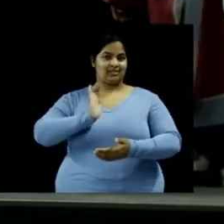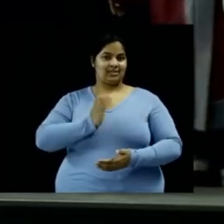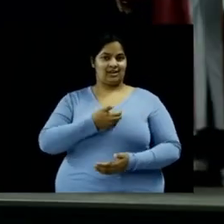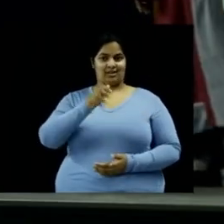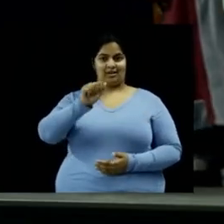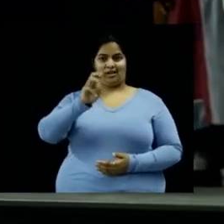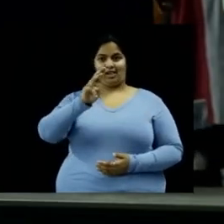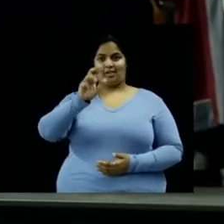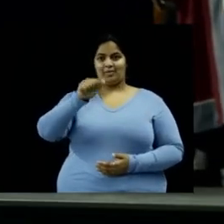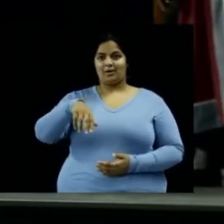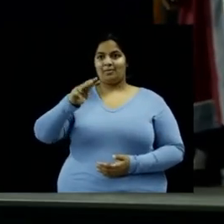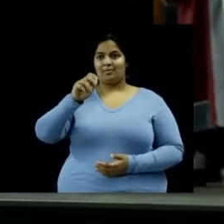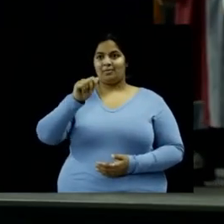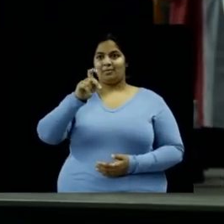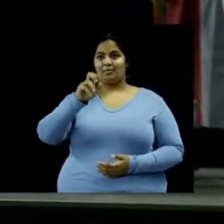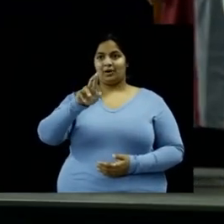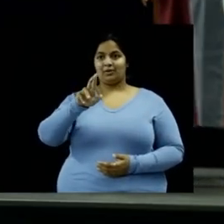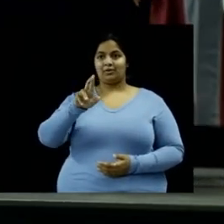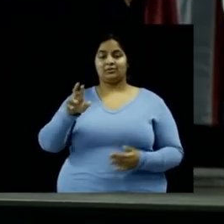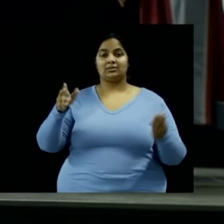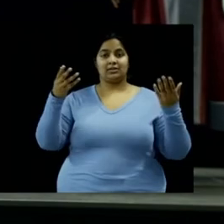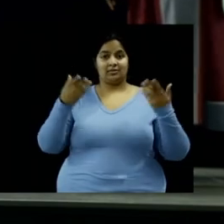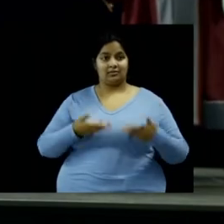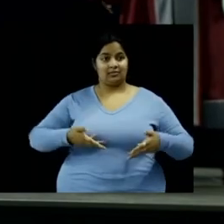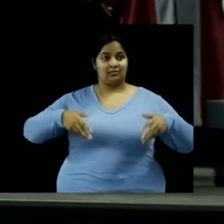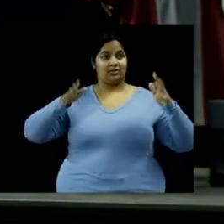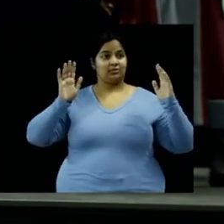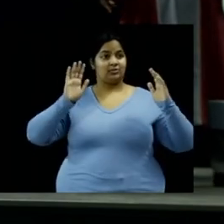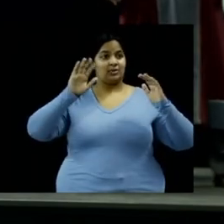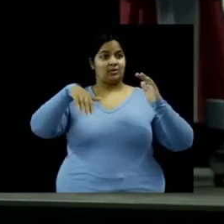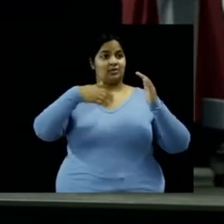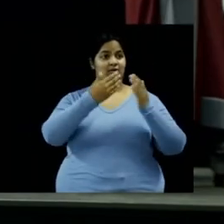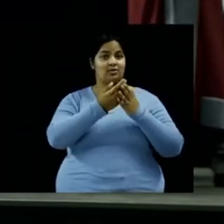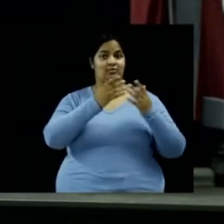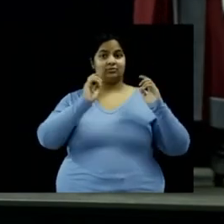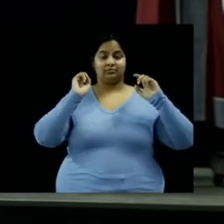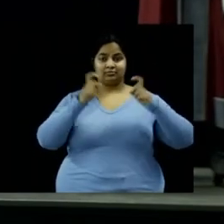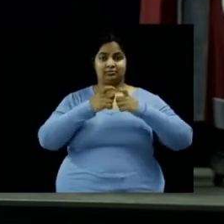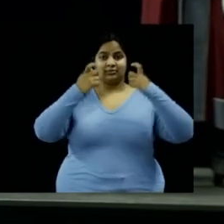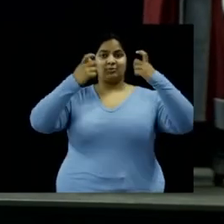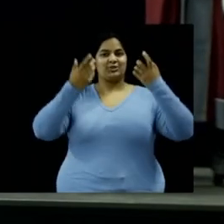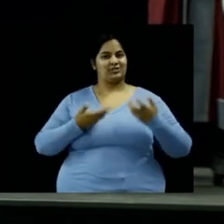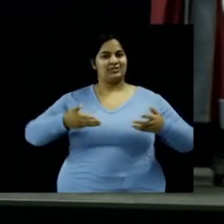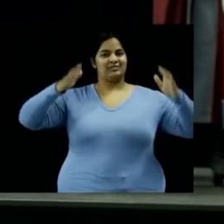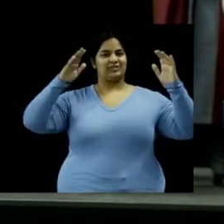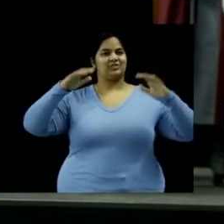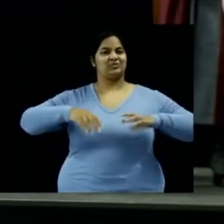and after that, these commencement exercises will formally come to an end.